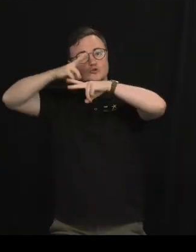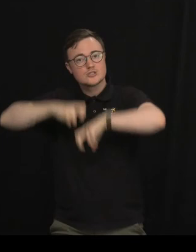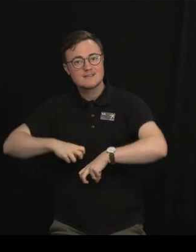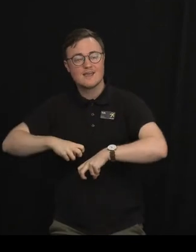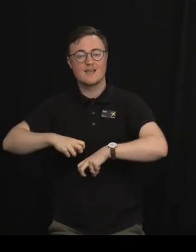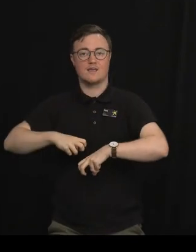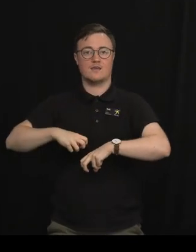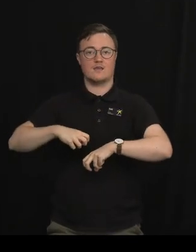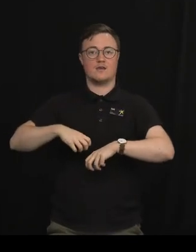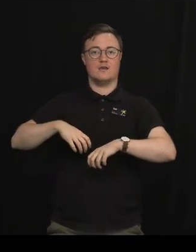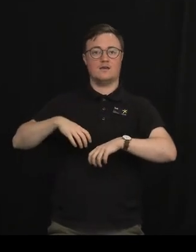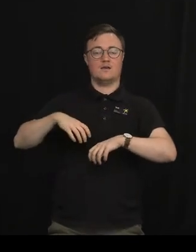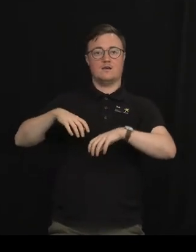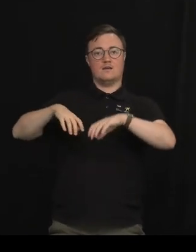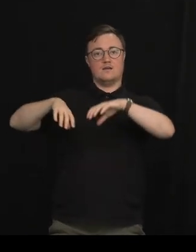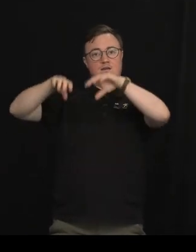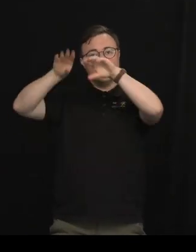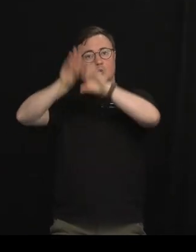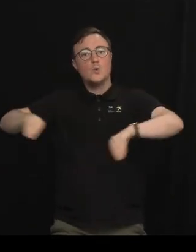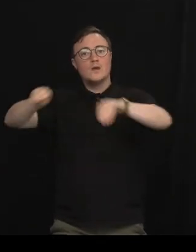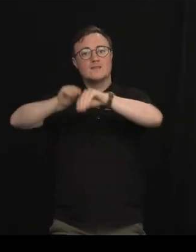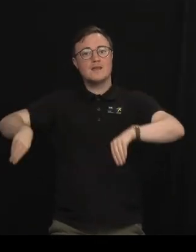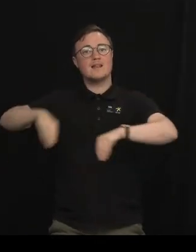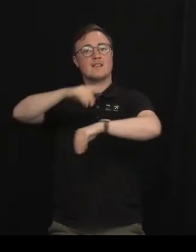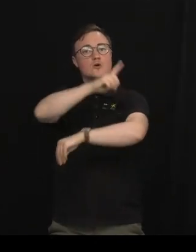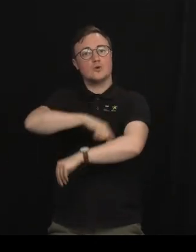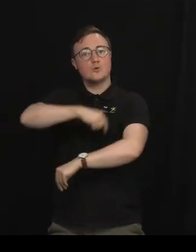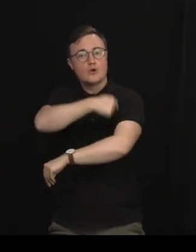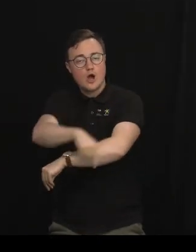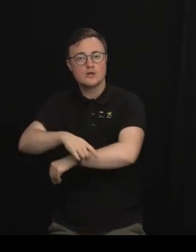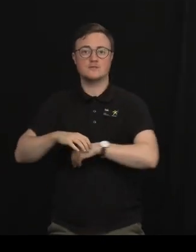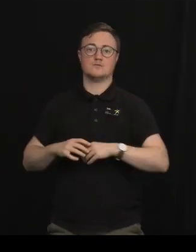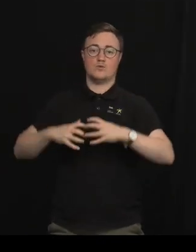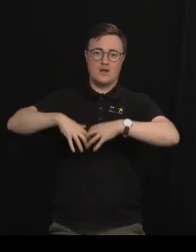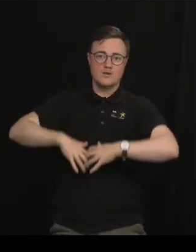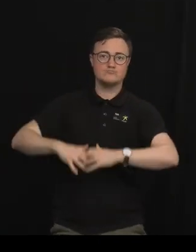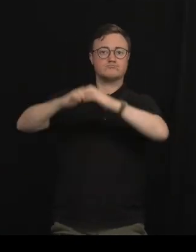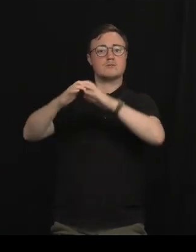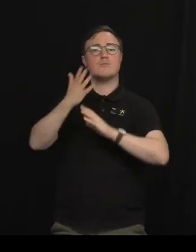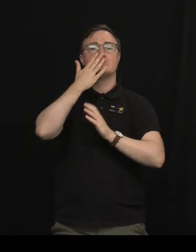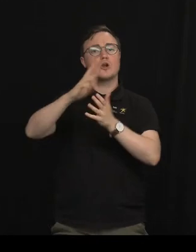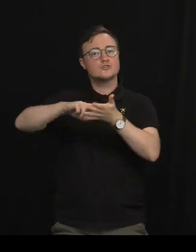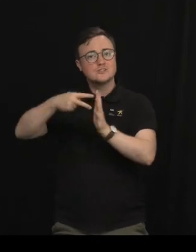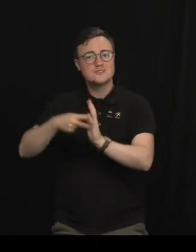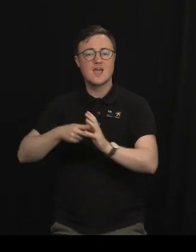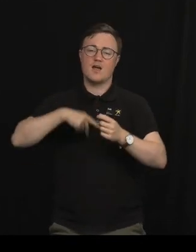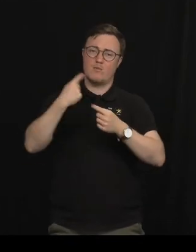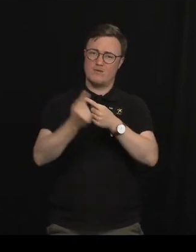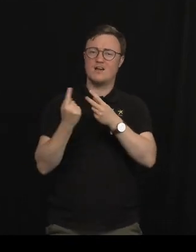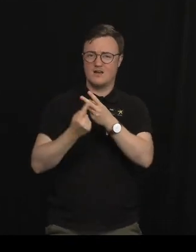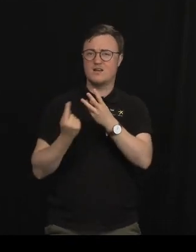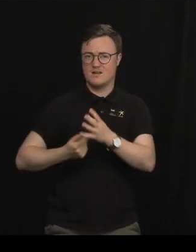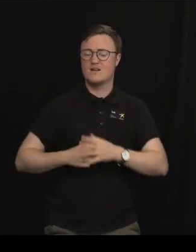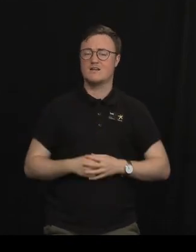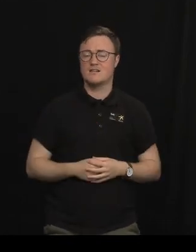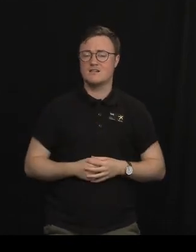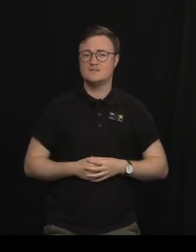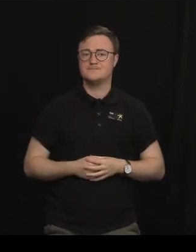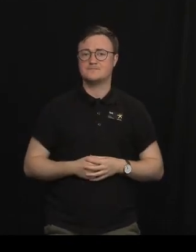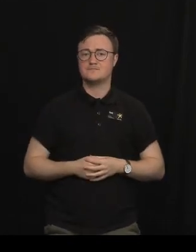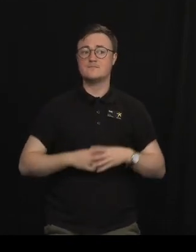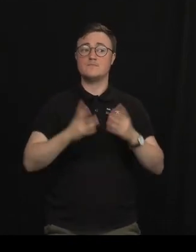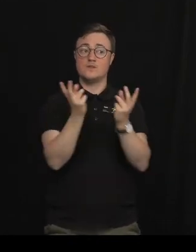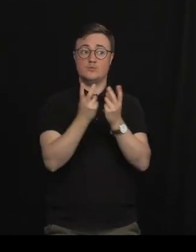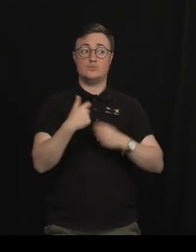supporting training of nurses. Yep. Setting up systems, etc., etc. So basically, we would work at